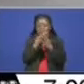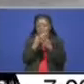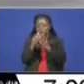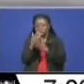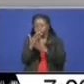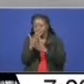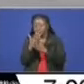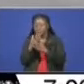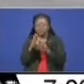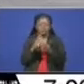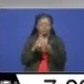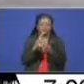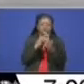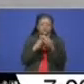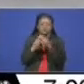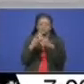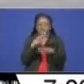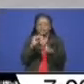and the board.